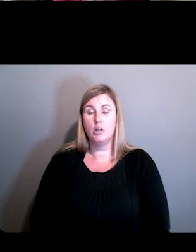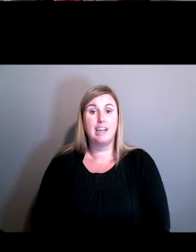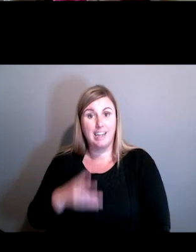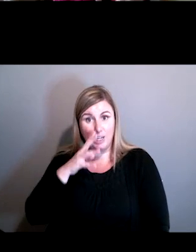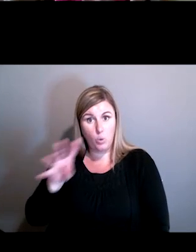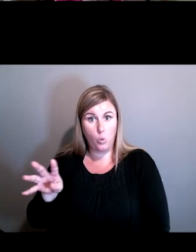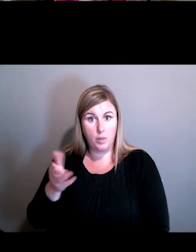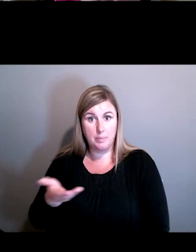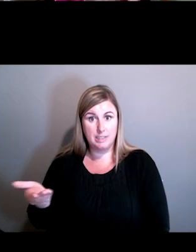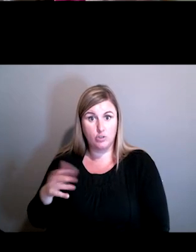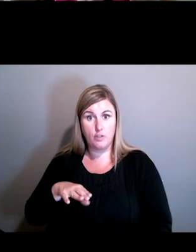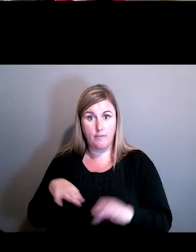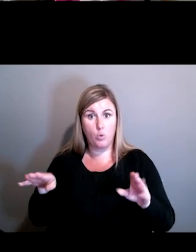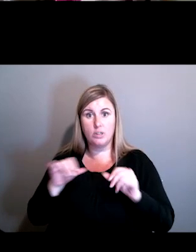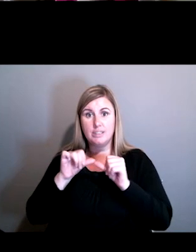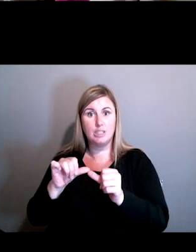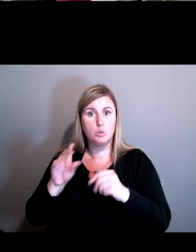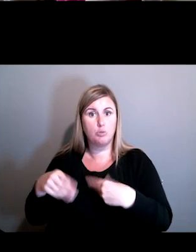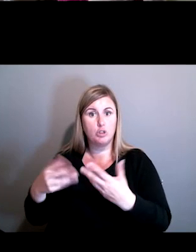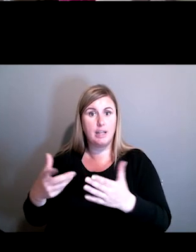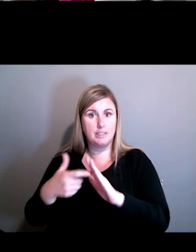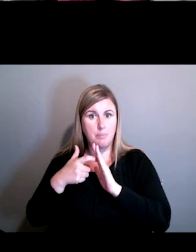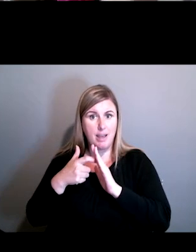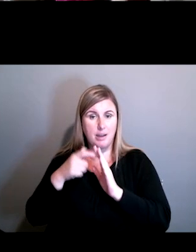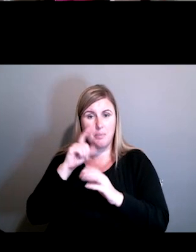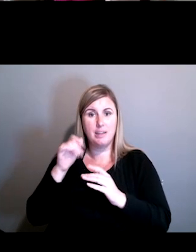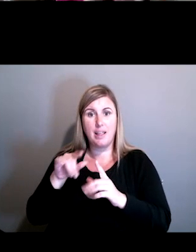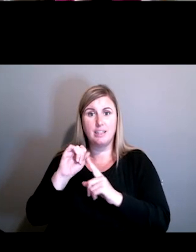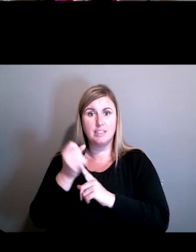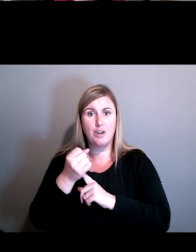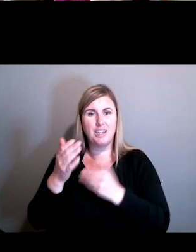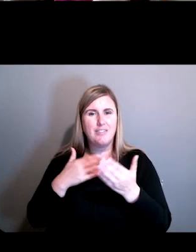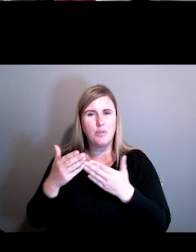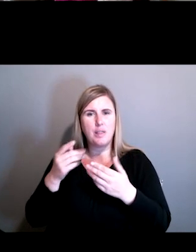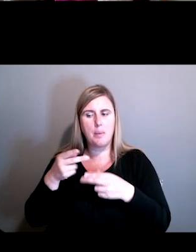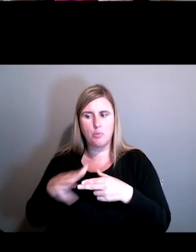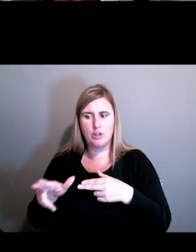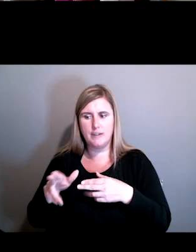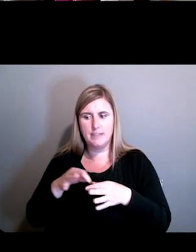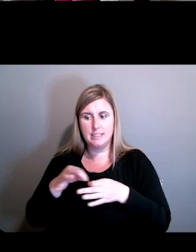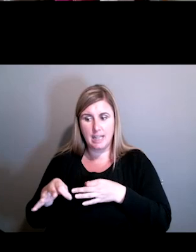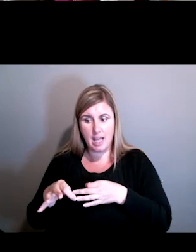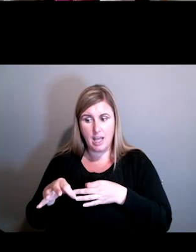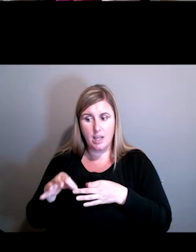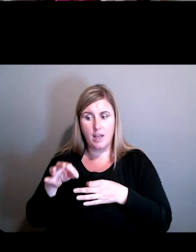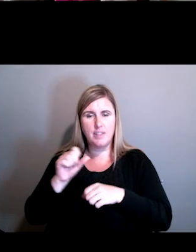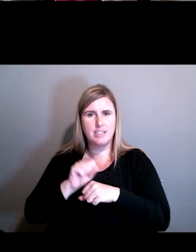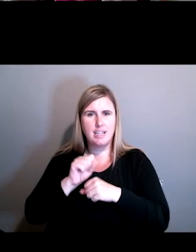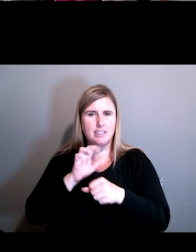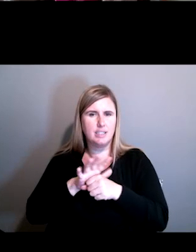present the demand, because in this scenario, even that brief delay of the task is enough escape to be reinforcing to some